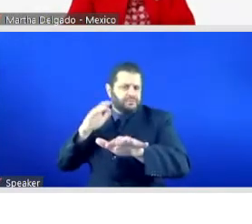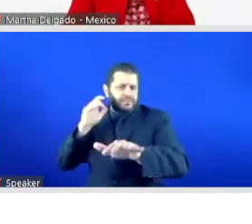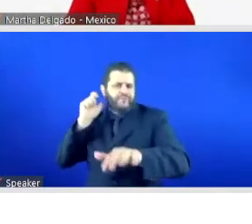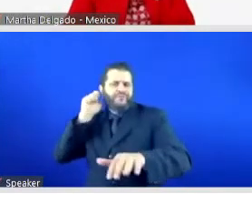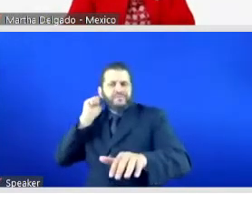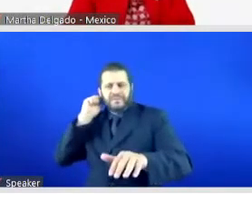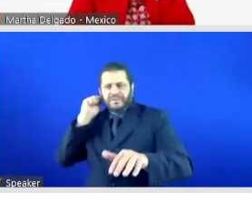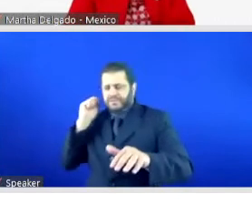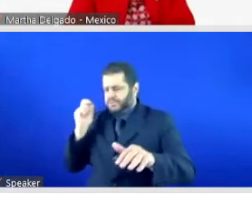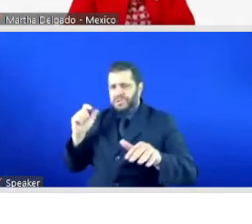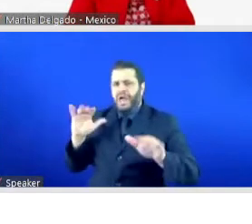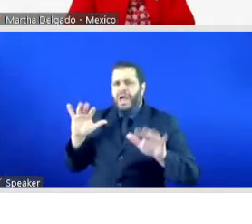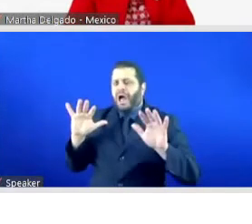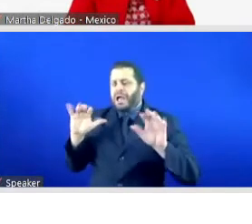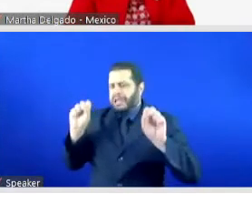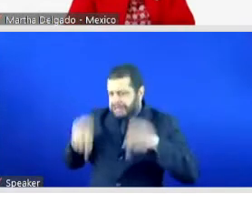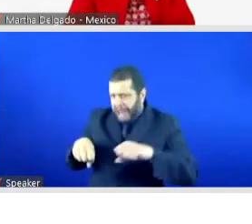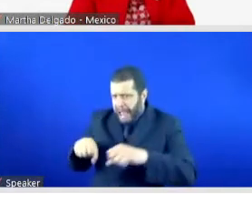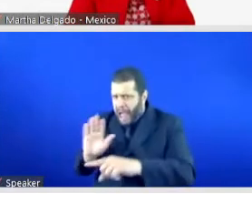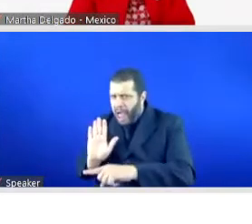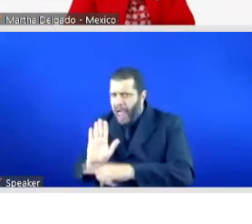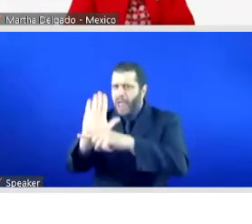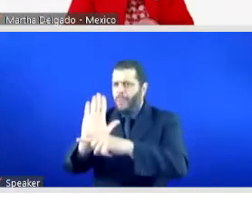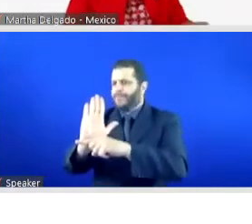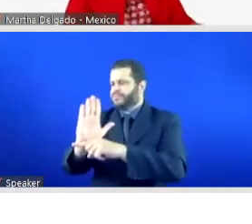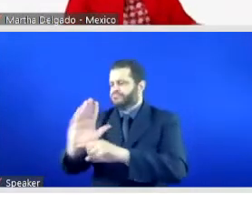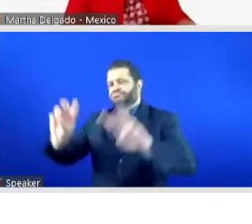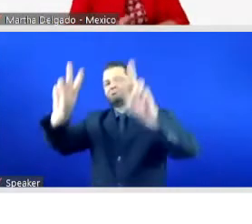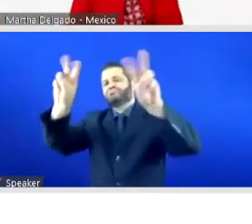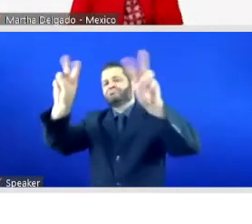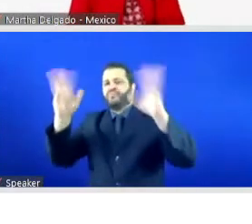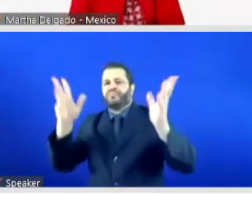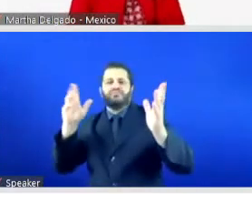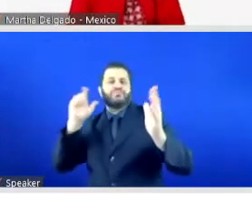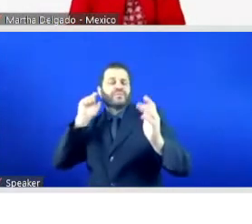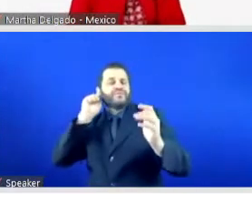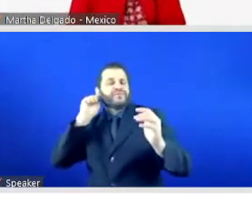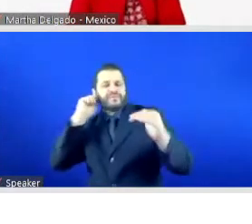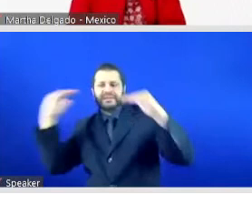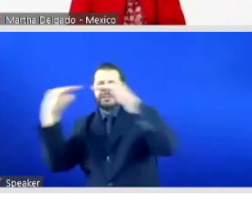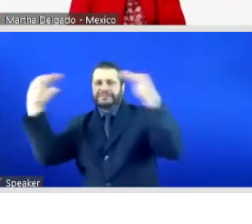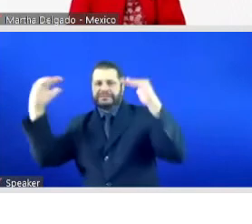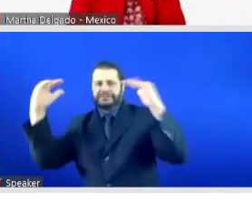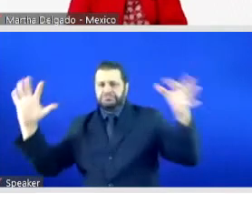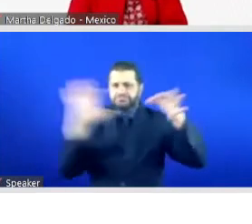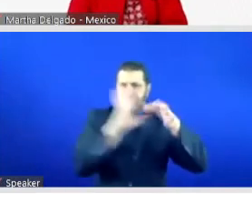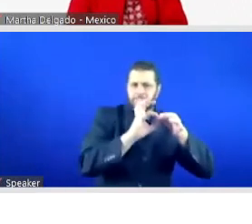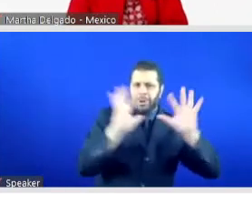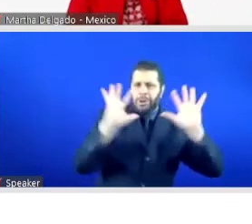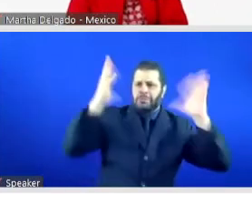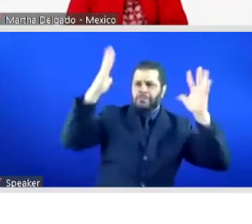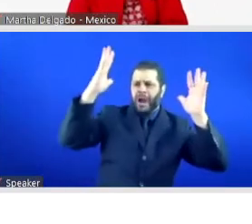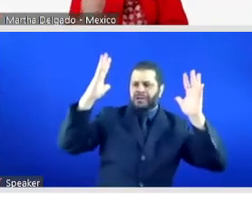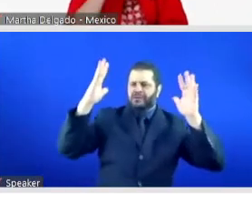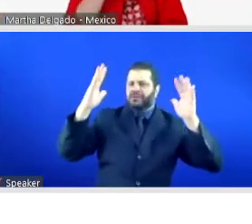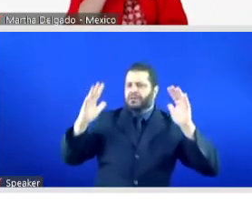very much. I think Her Excellency Madam Robinson has already made it very clear that feminists have really done